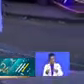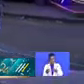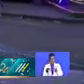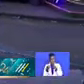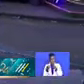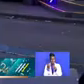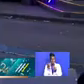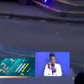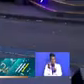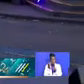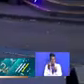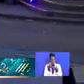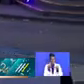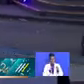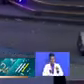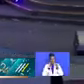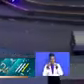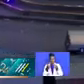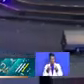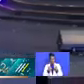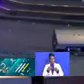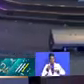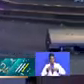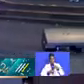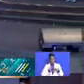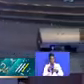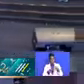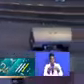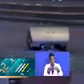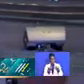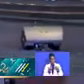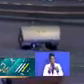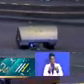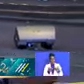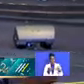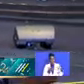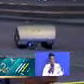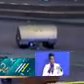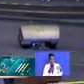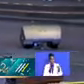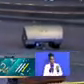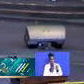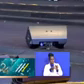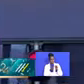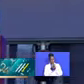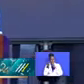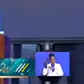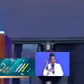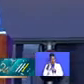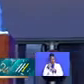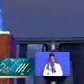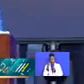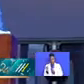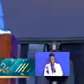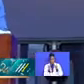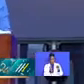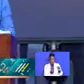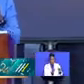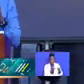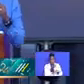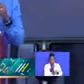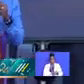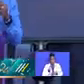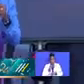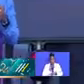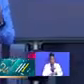they are coming to come in Fellowship they are coming to come in contact with God so the introduction of